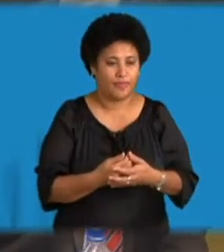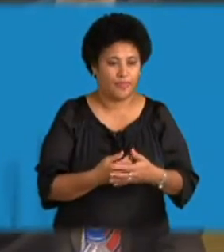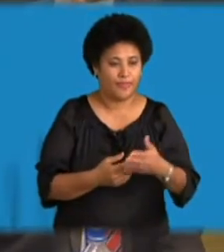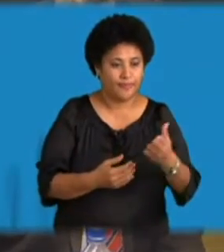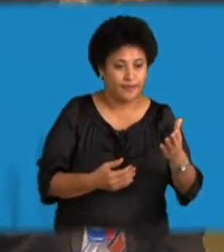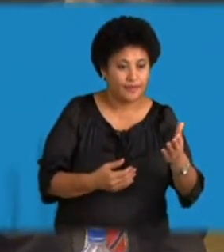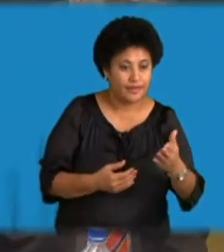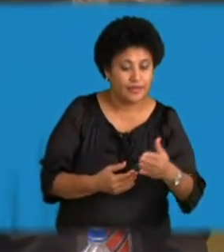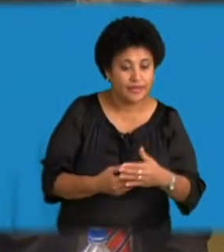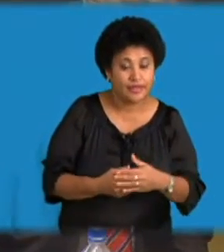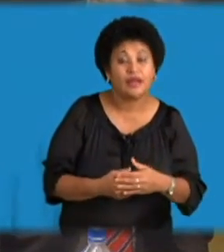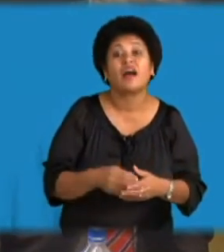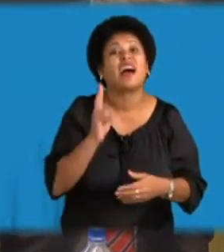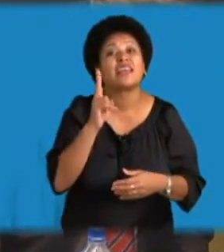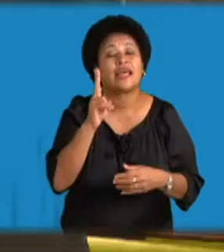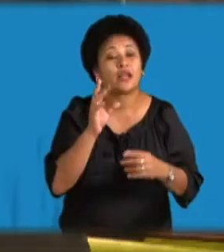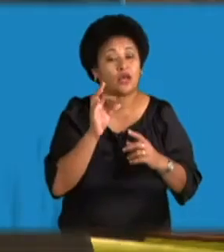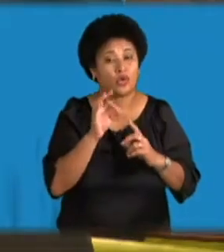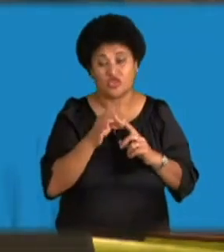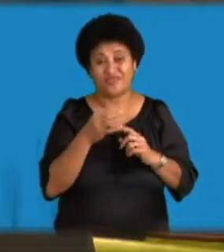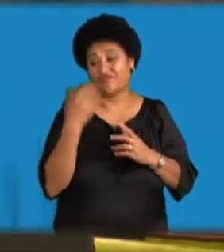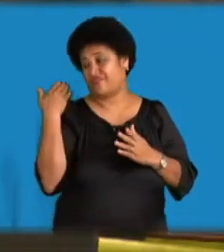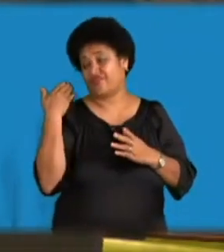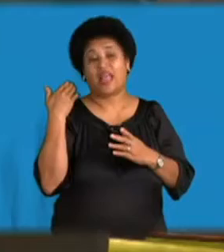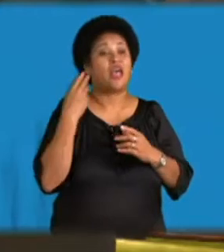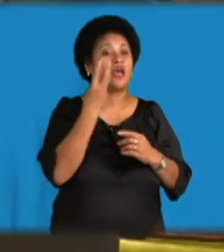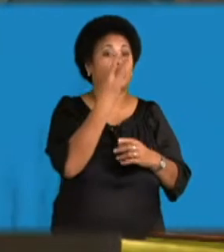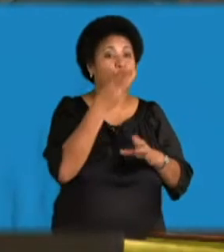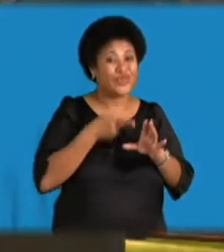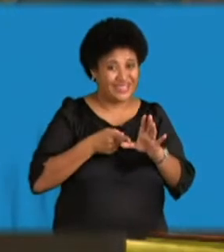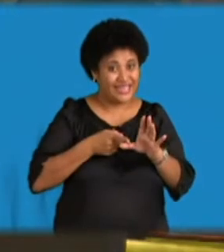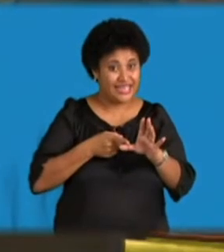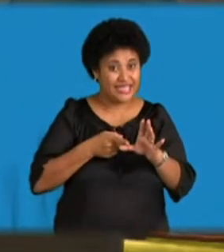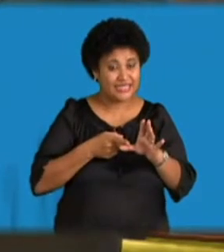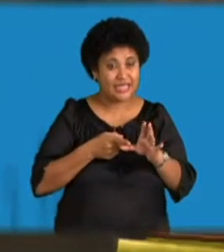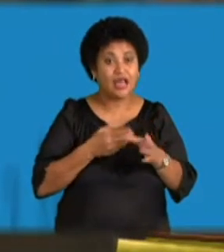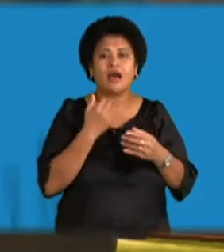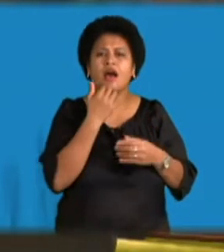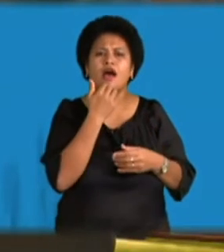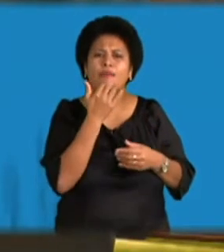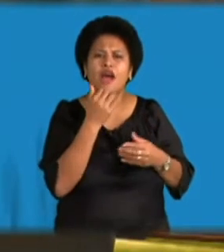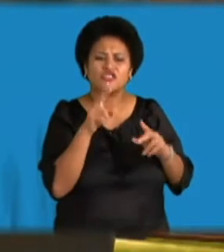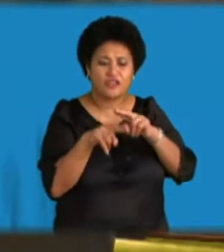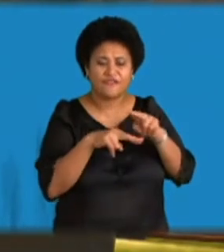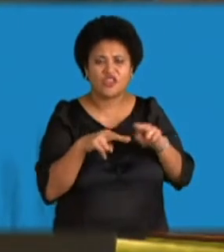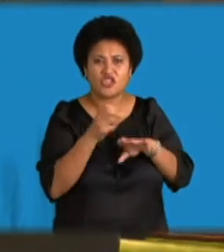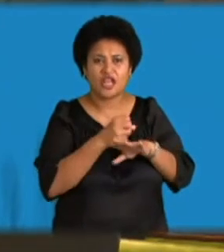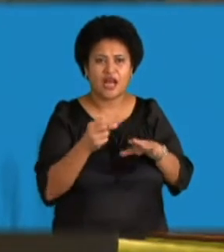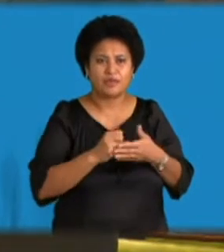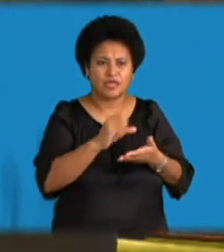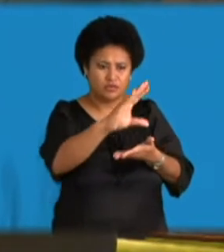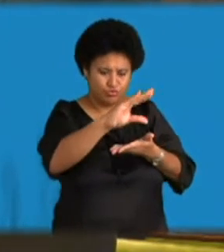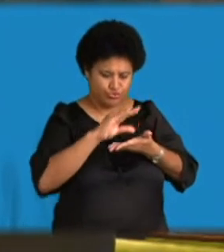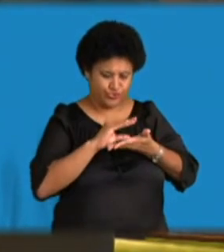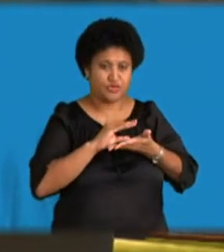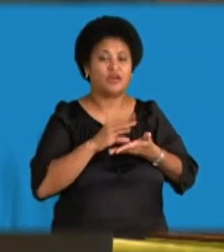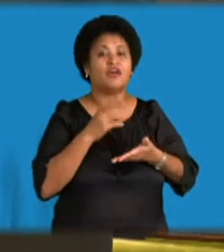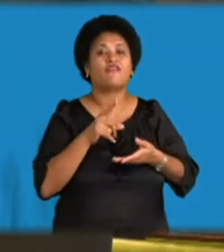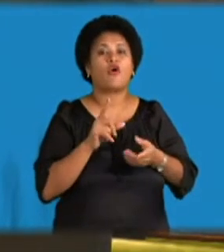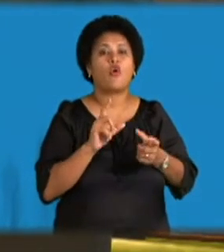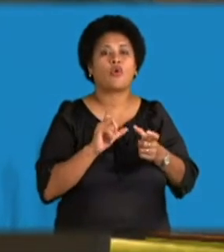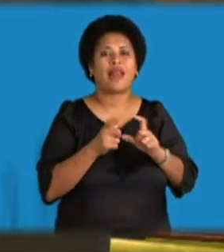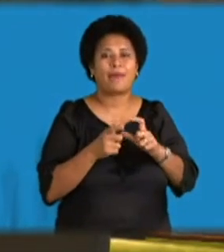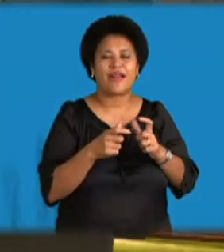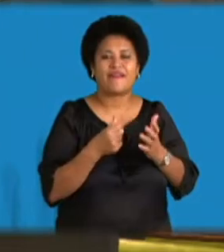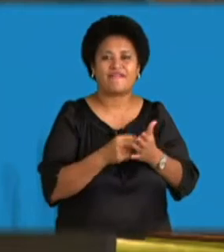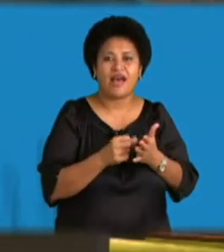Okay. Question again, in the last 3 years, how much has Fiji successfully obtained for climate funding